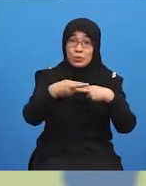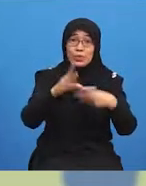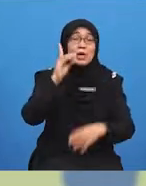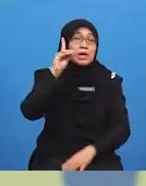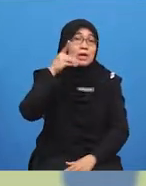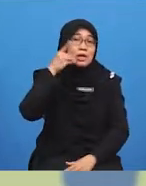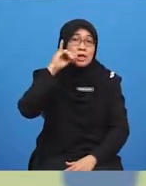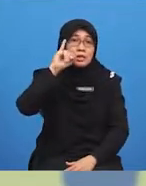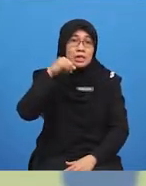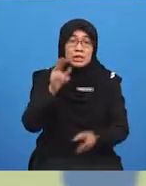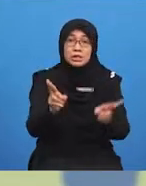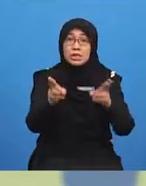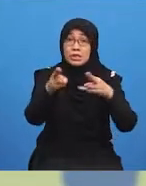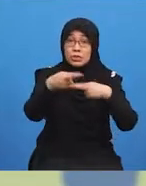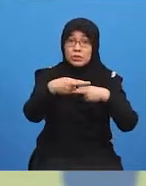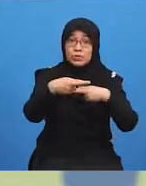dining room,